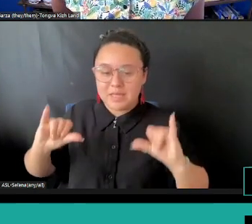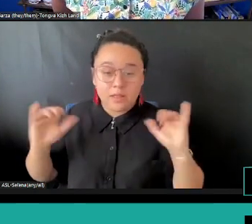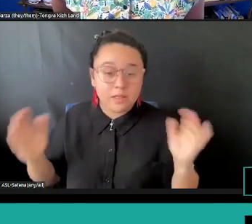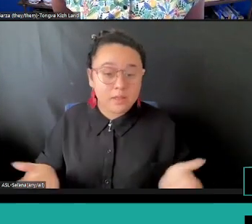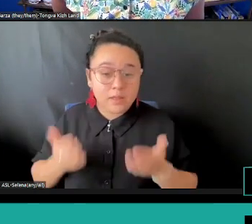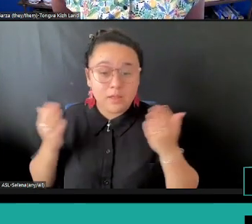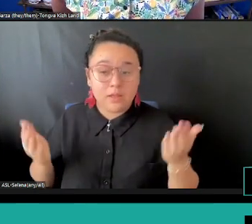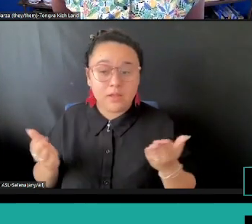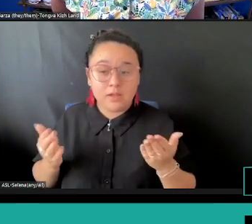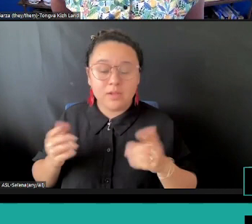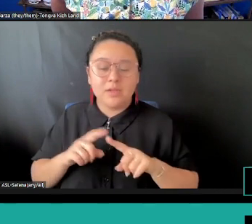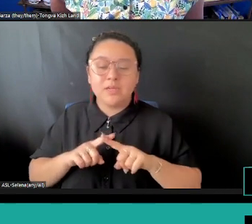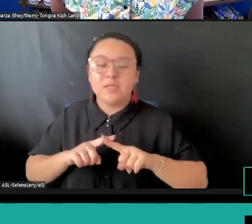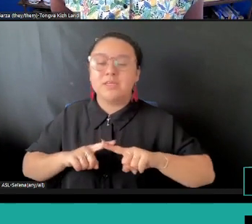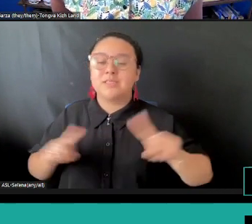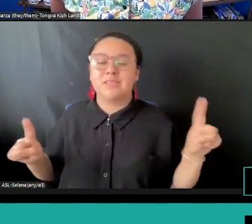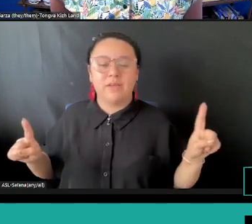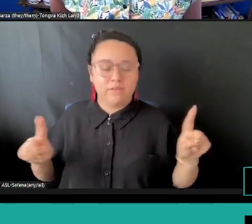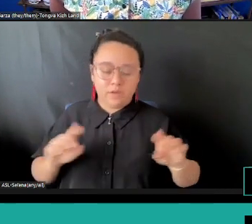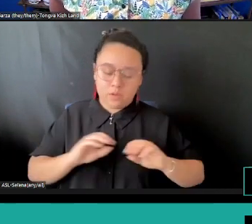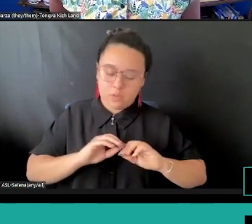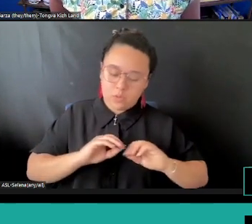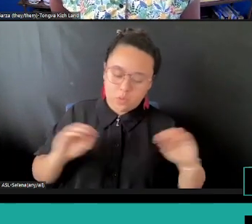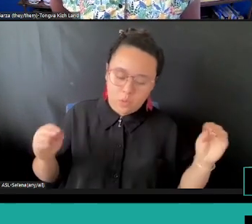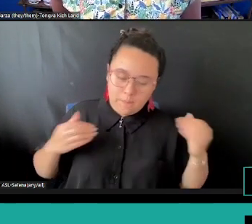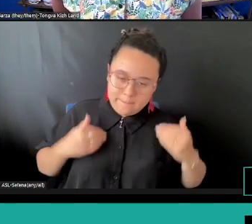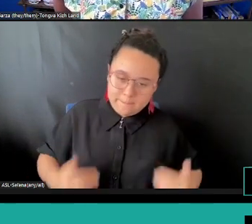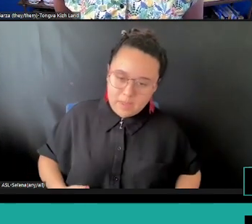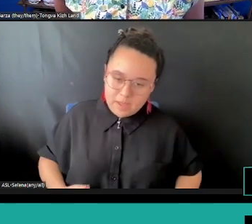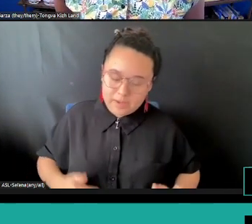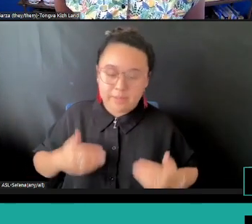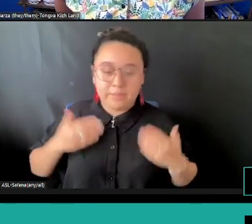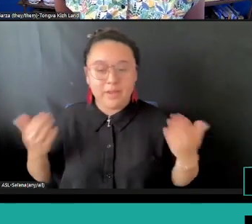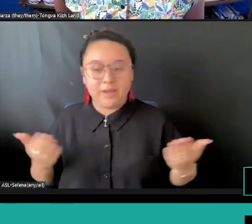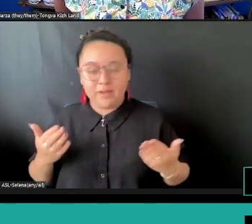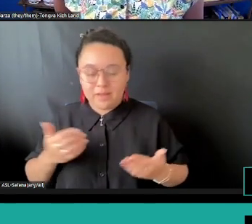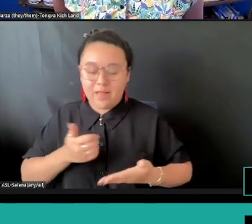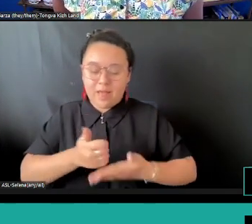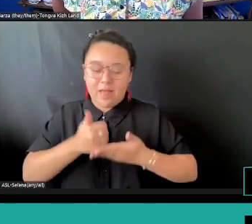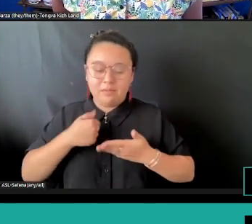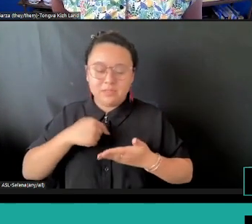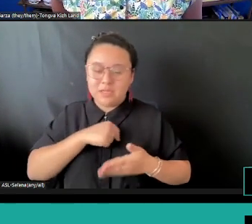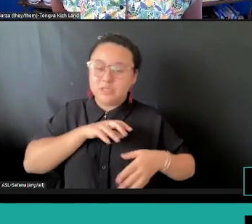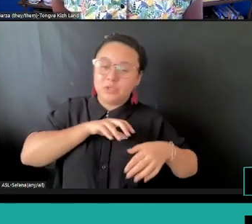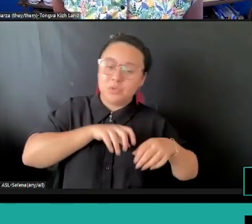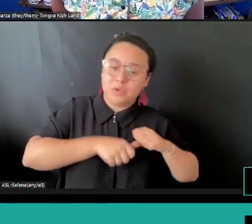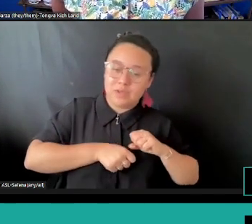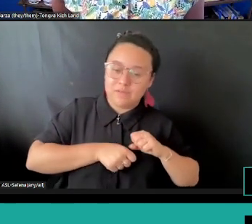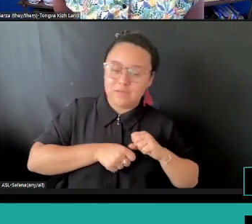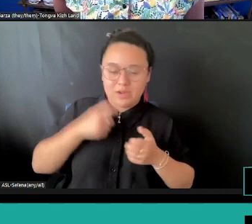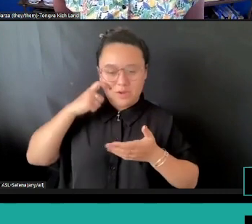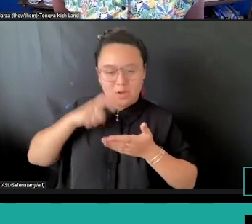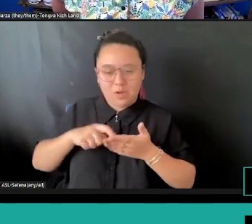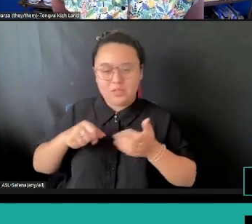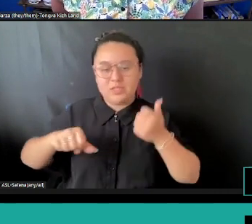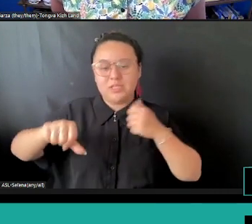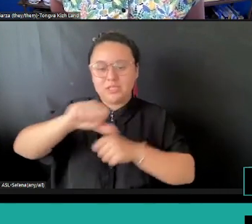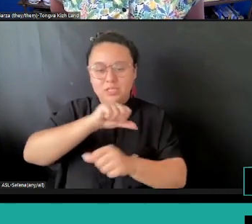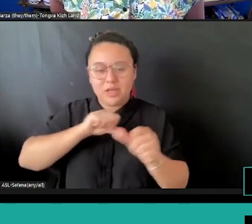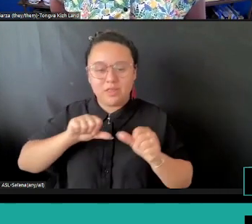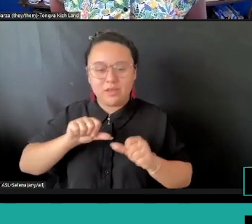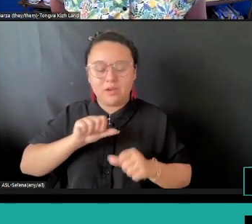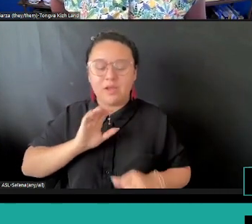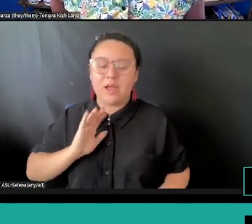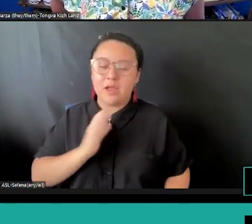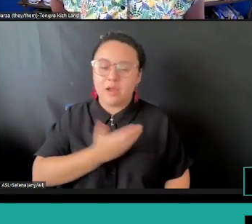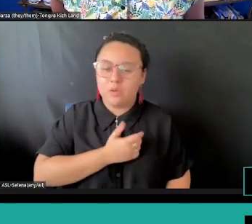just in a different plane, you know. It's helpful, I think, with the grief, but also we can see it in each other's work, in each other's faces, and I think she would be